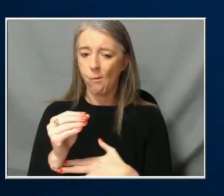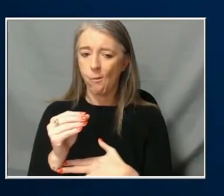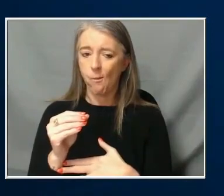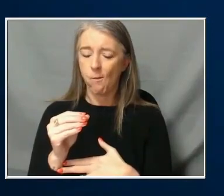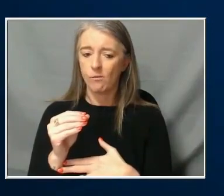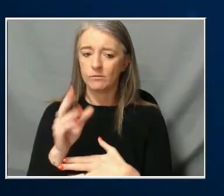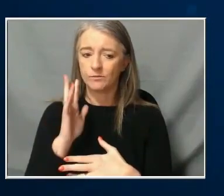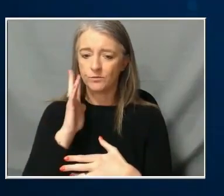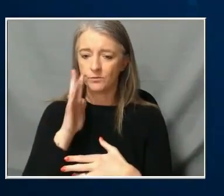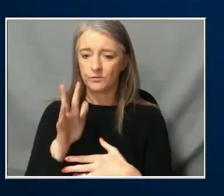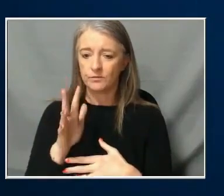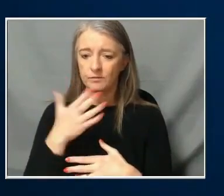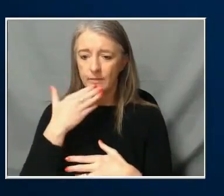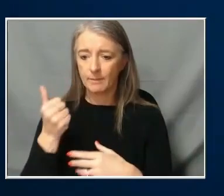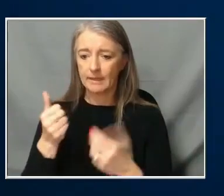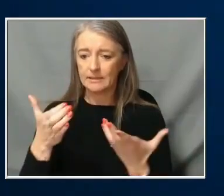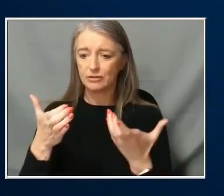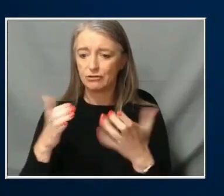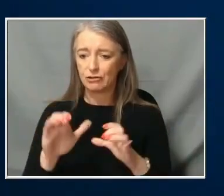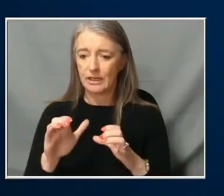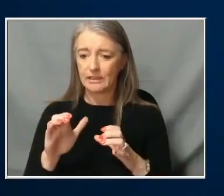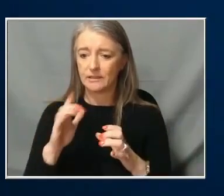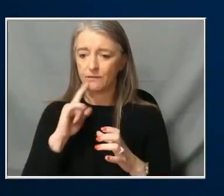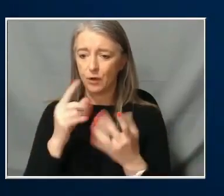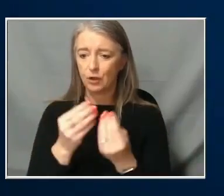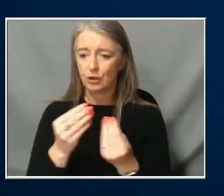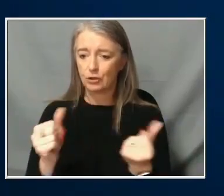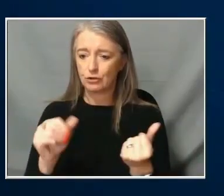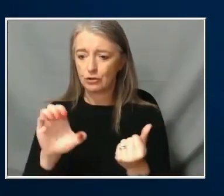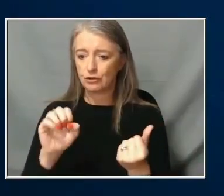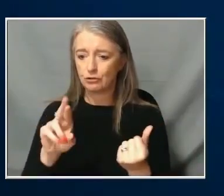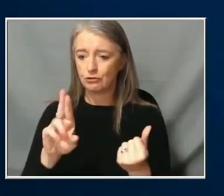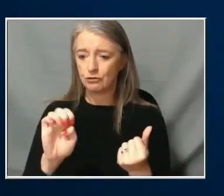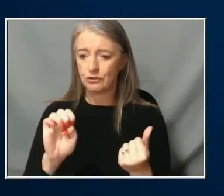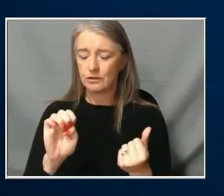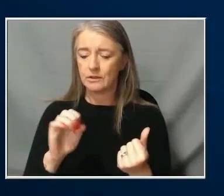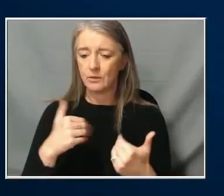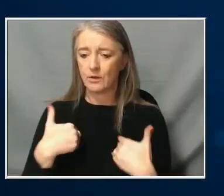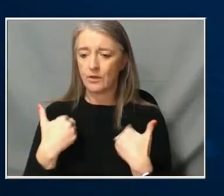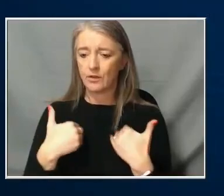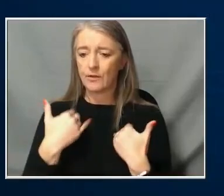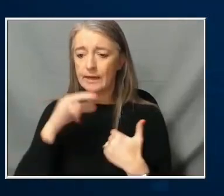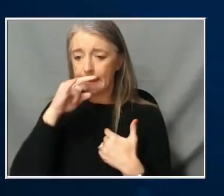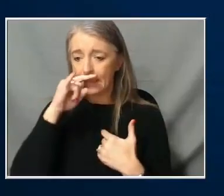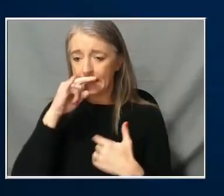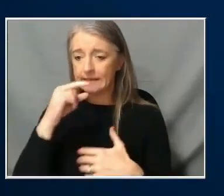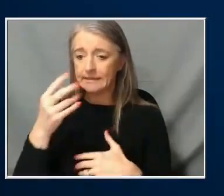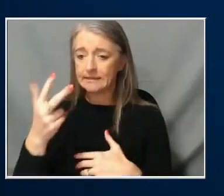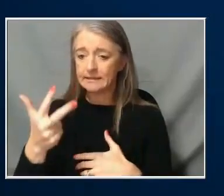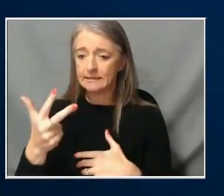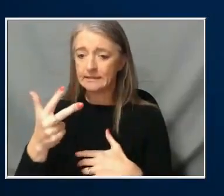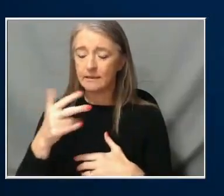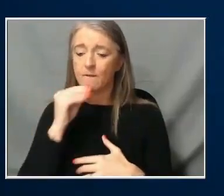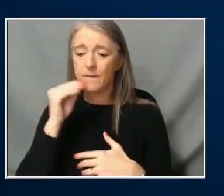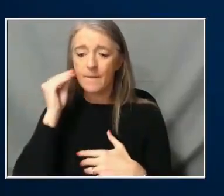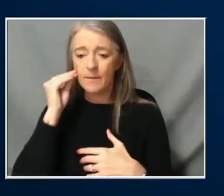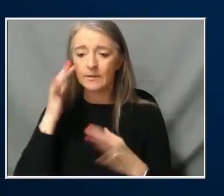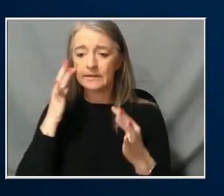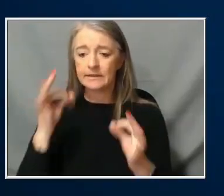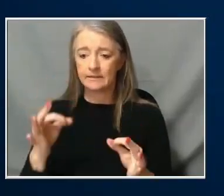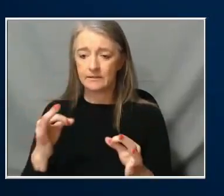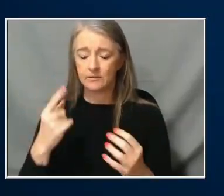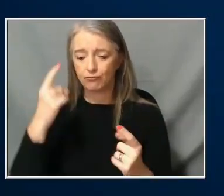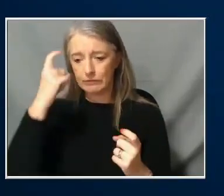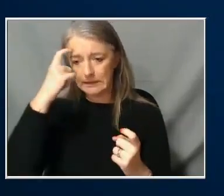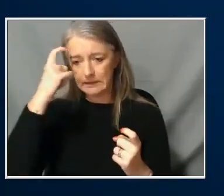this was going to be my best chance at a cure, which with, 3 young kids at home was definitely in the forefront